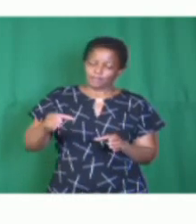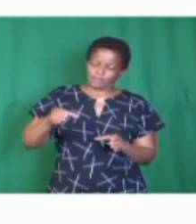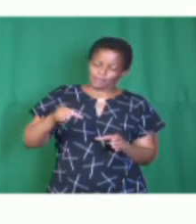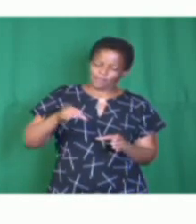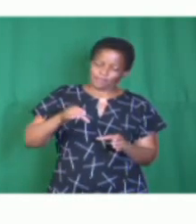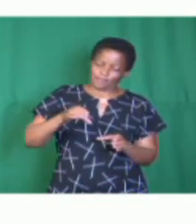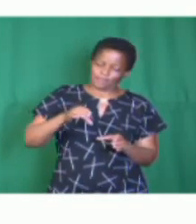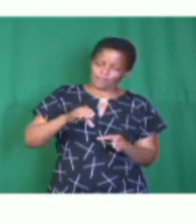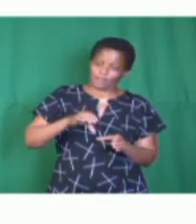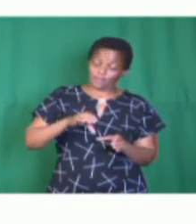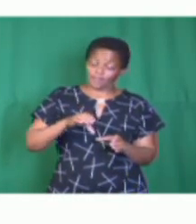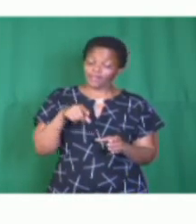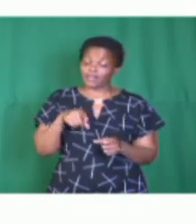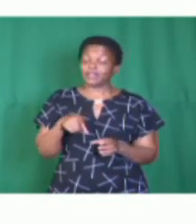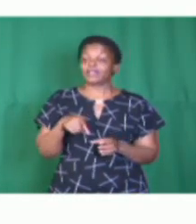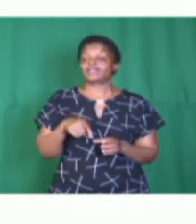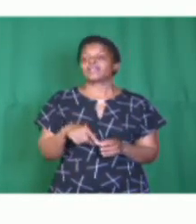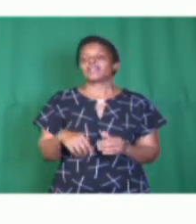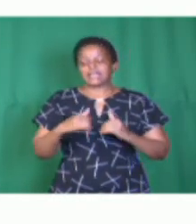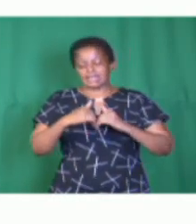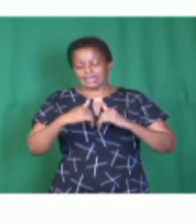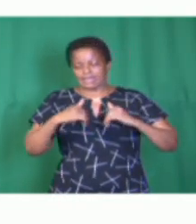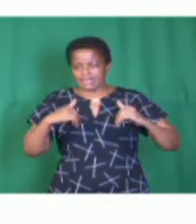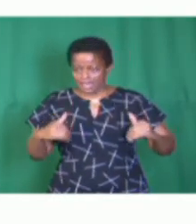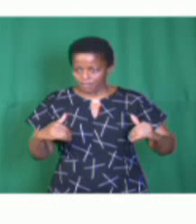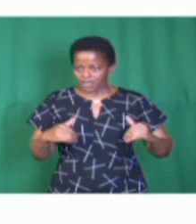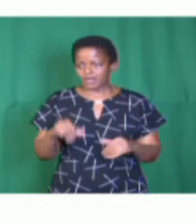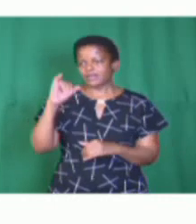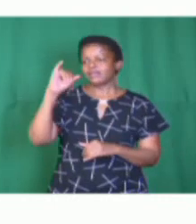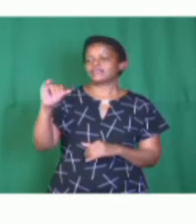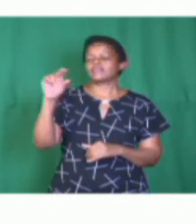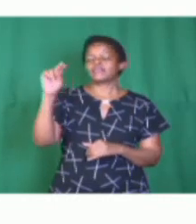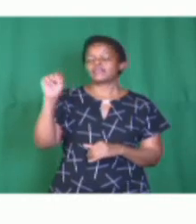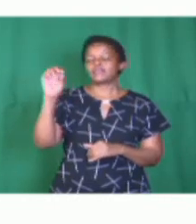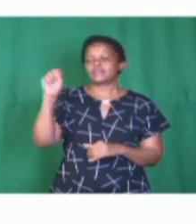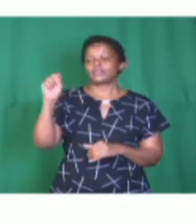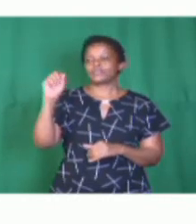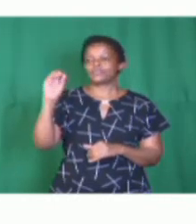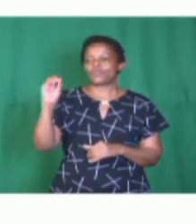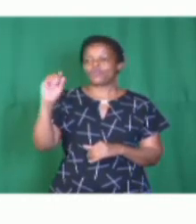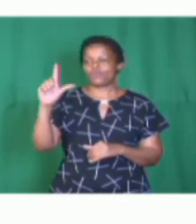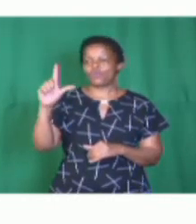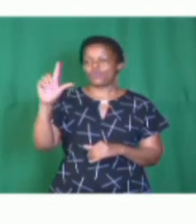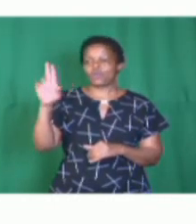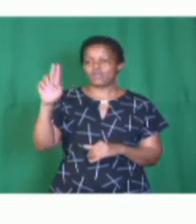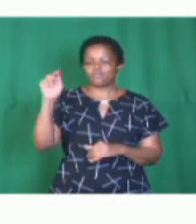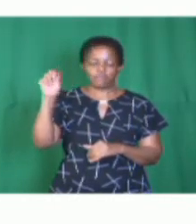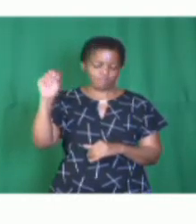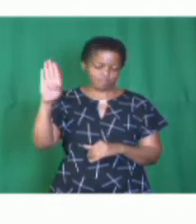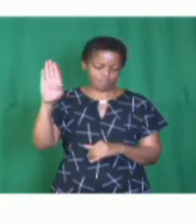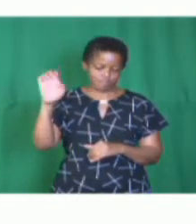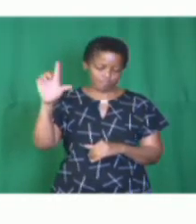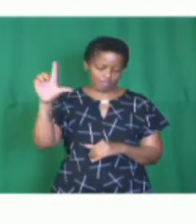to separate an insoluble solid from a liquid. It is used to separate